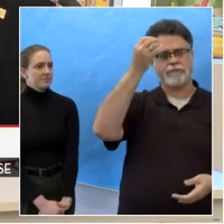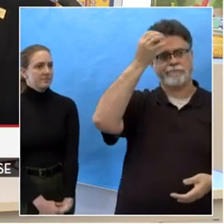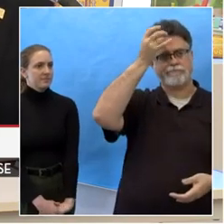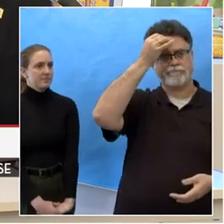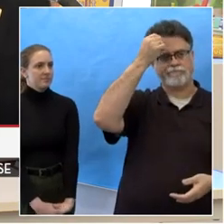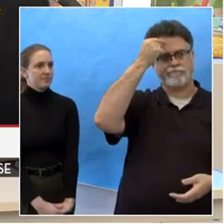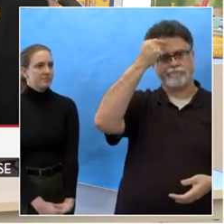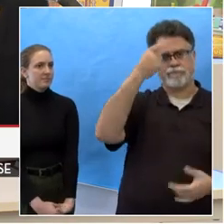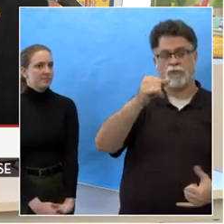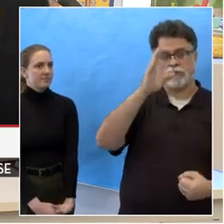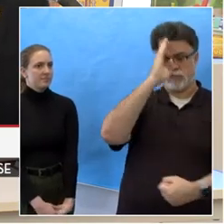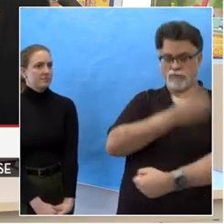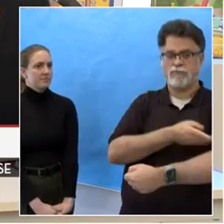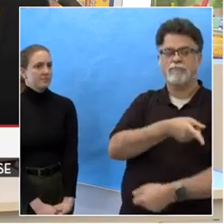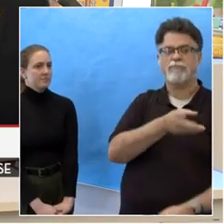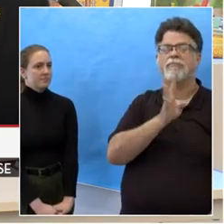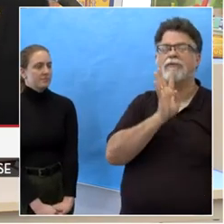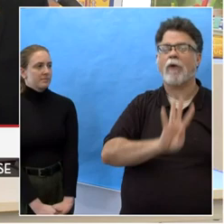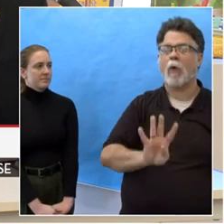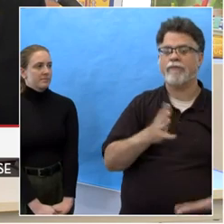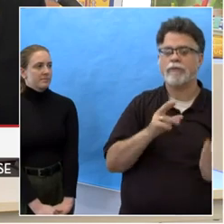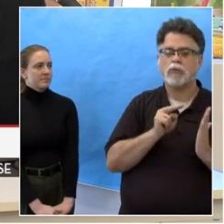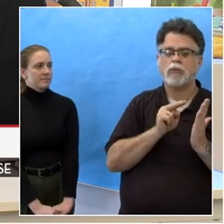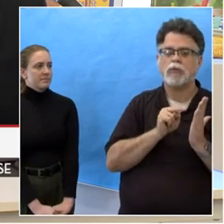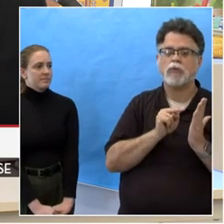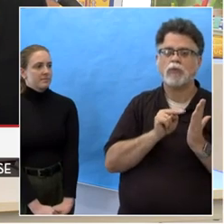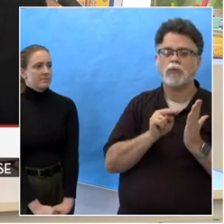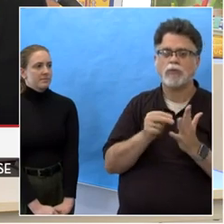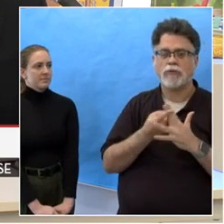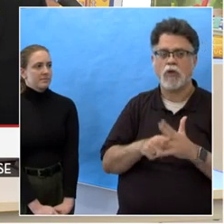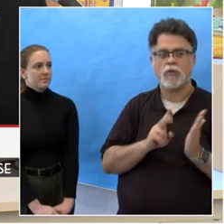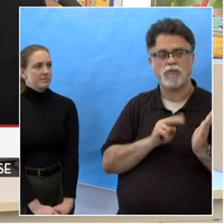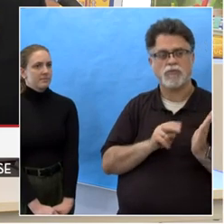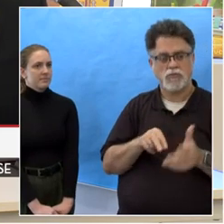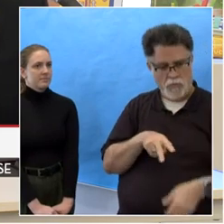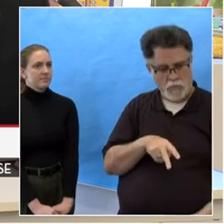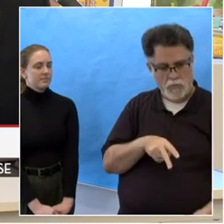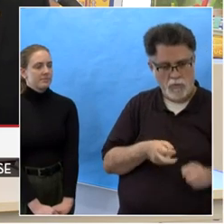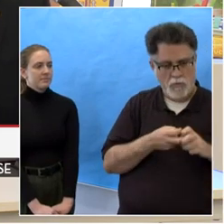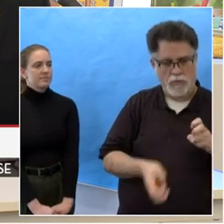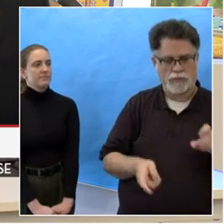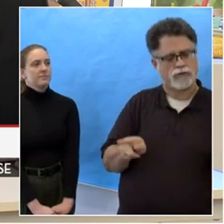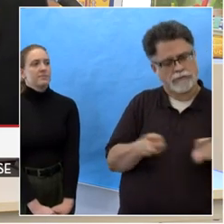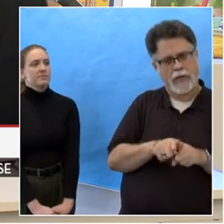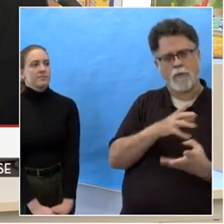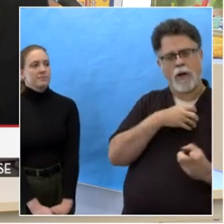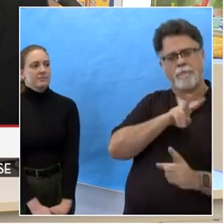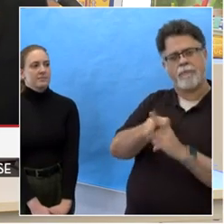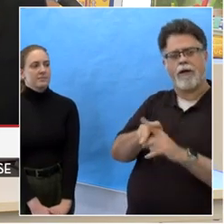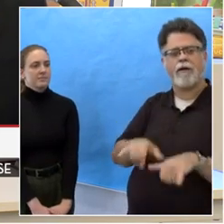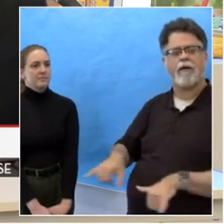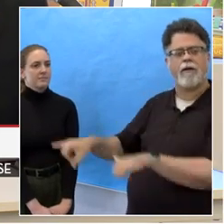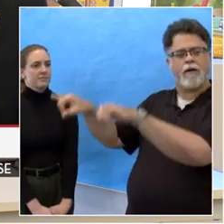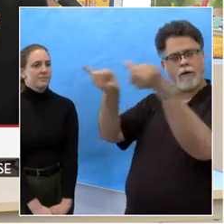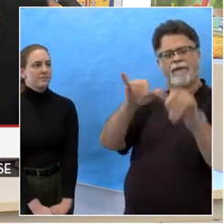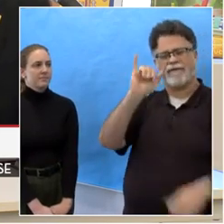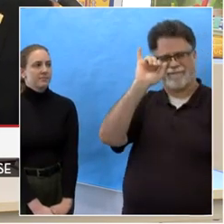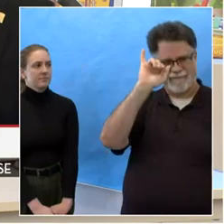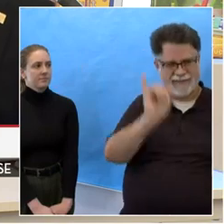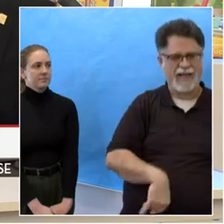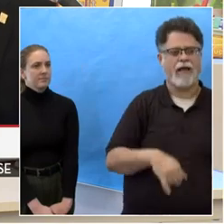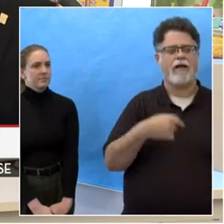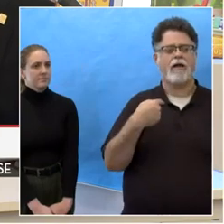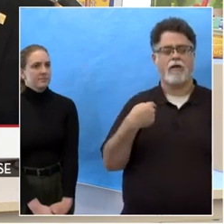for this to be true, we just all still have to be here. Mm-hmm. And that's why I'm echoing you, Superintendent Grant. In other words, we all have